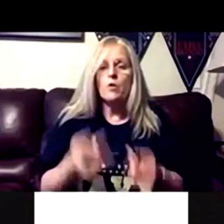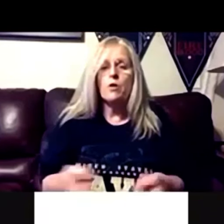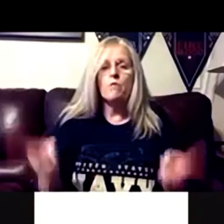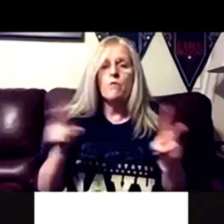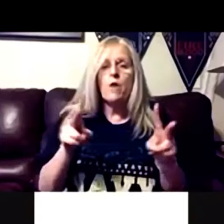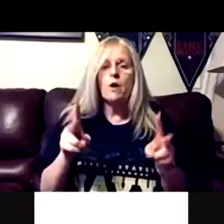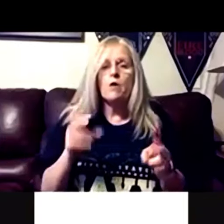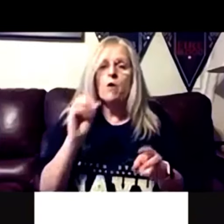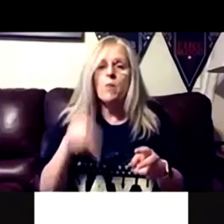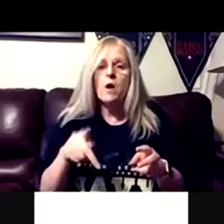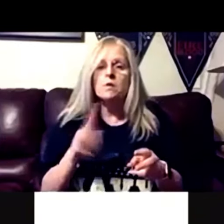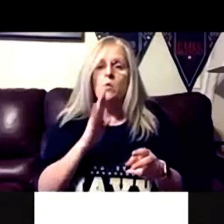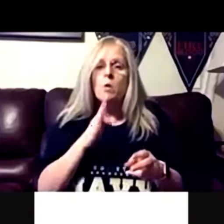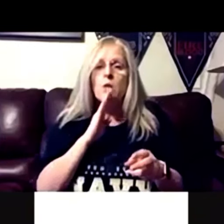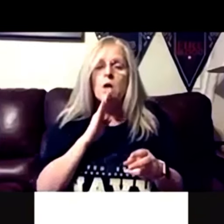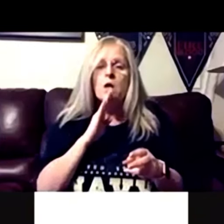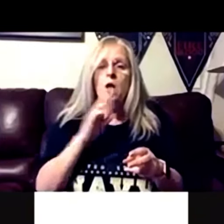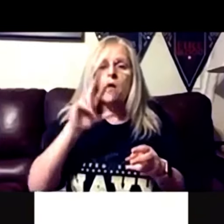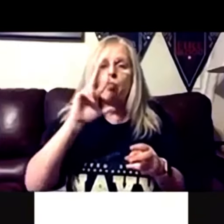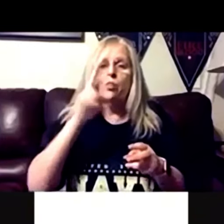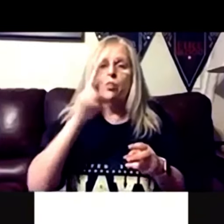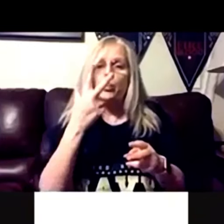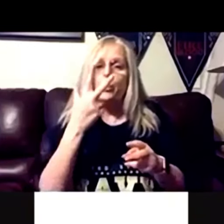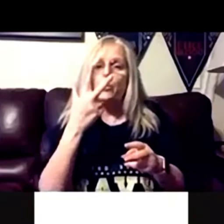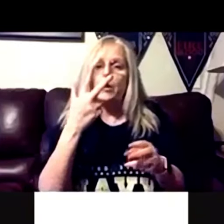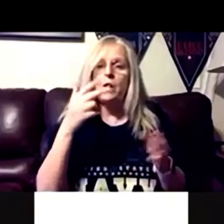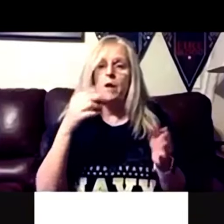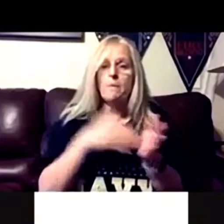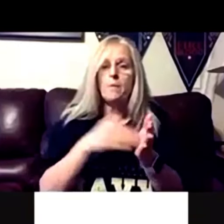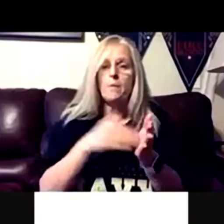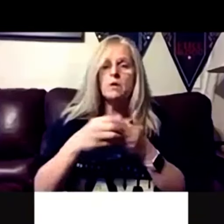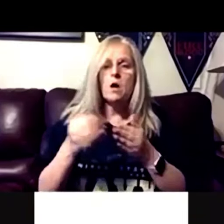ONPASSIVE will be $3 billion day one.